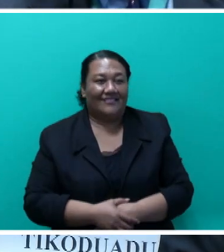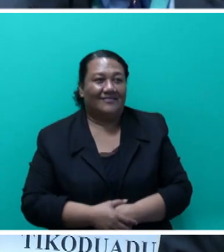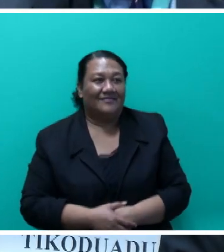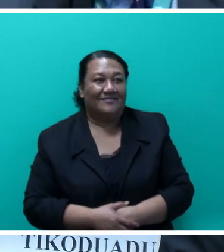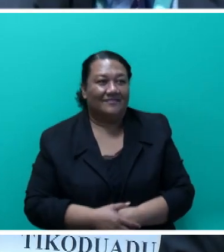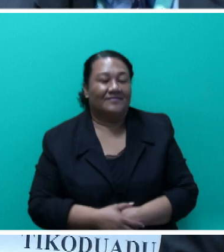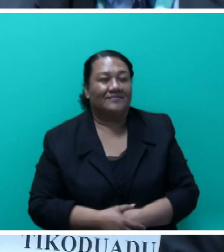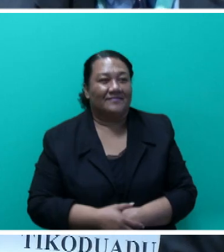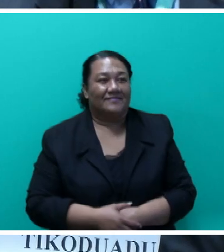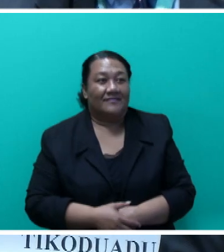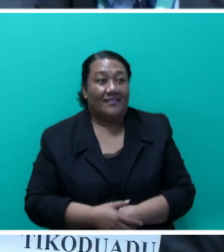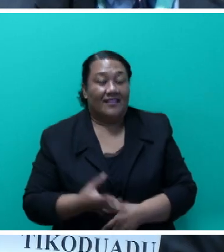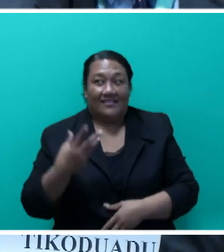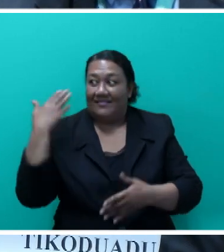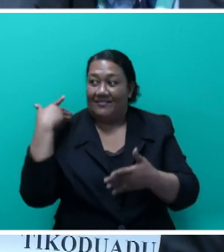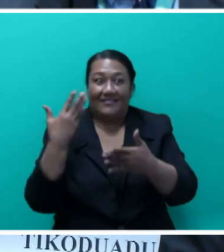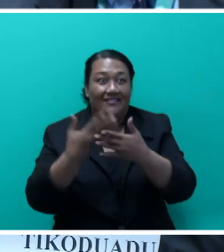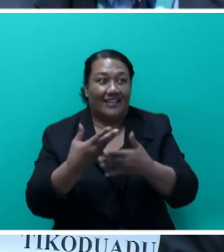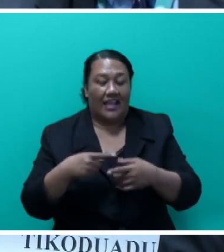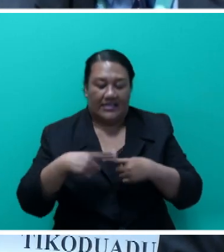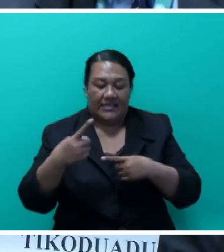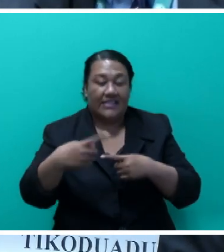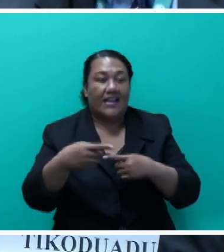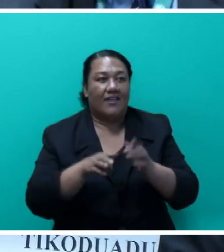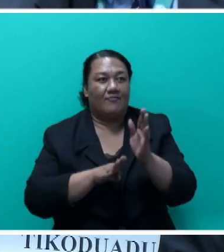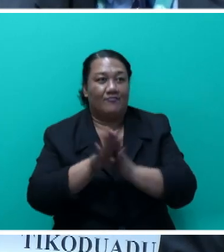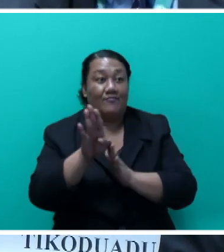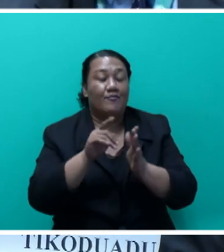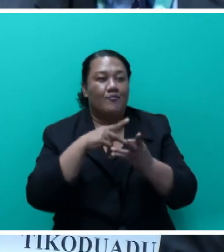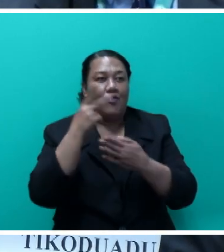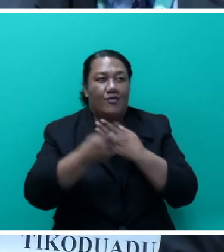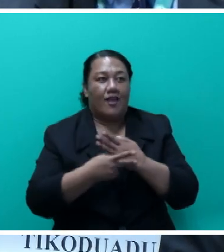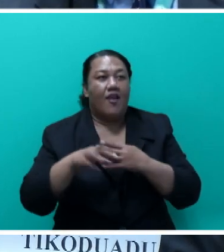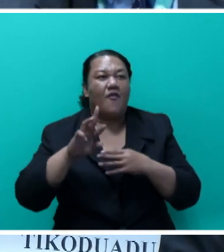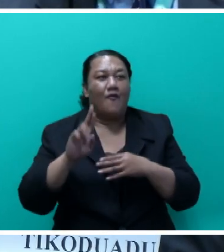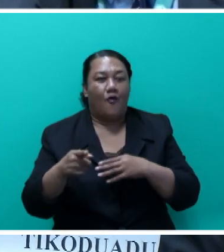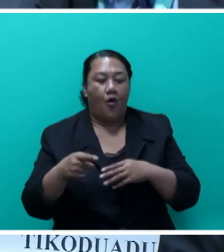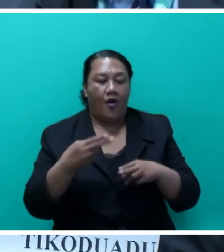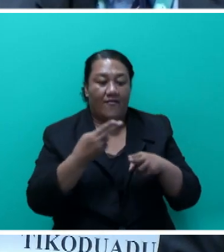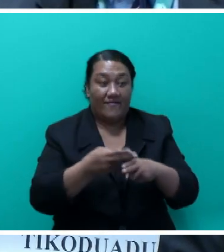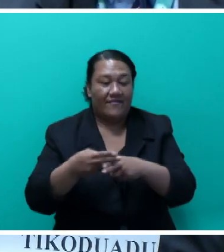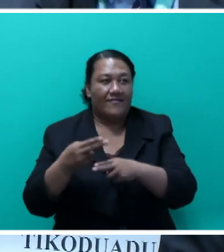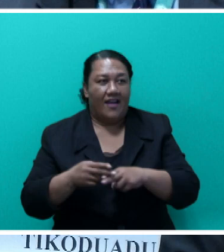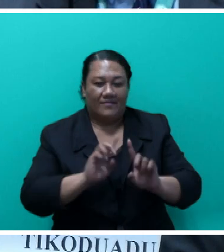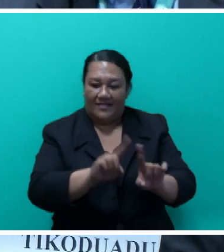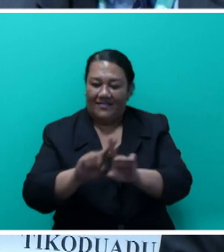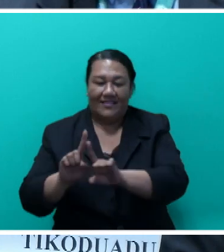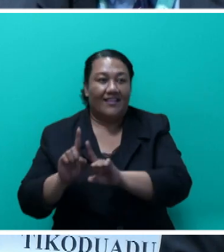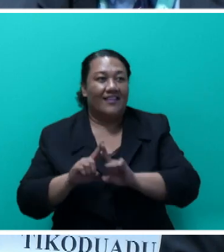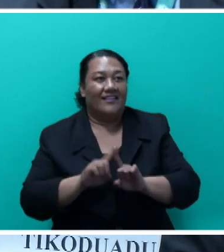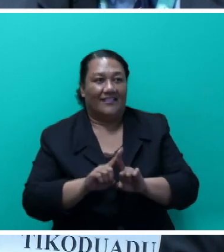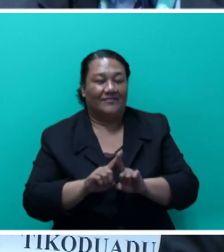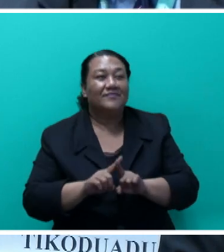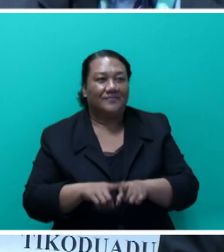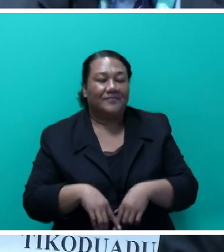2023-2024, we took proactive, sustainable programs by assisting 42 farmers with essential irrigation